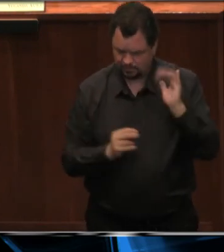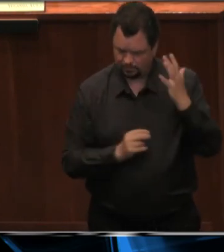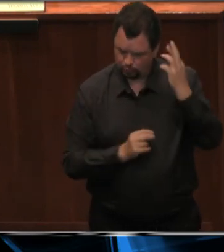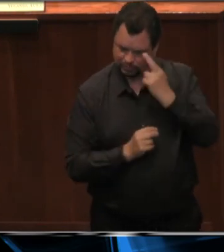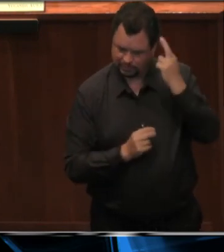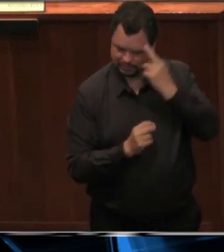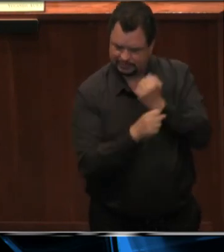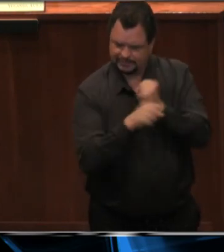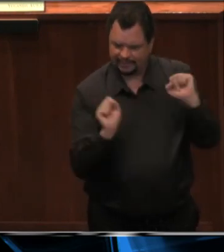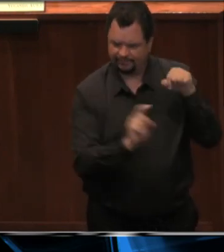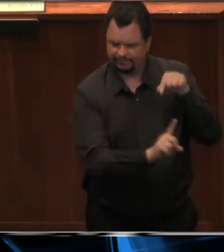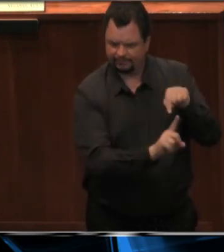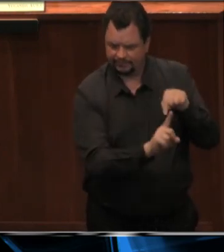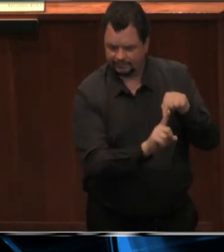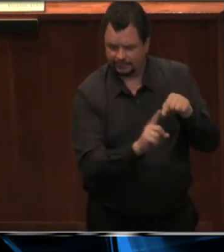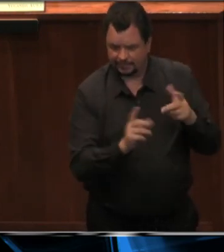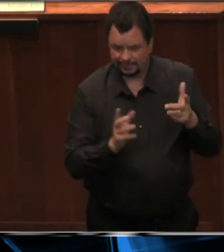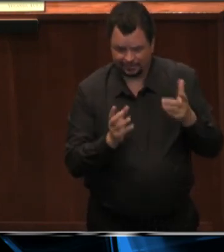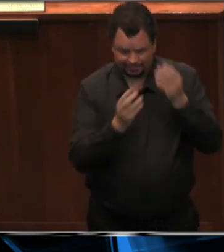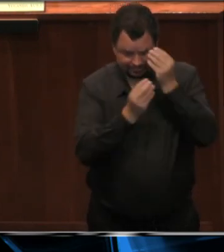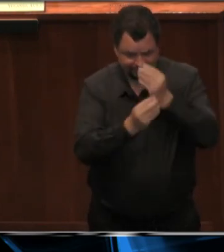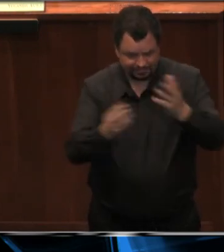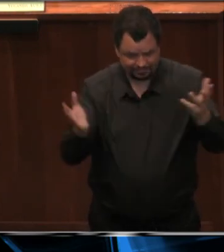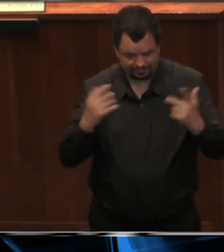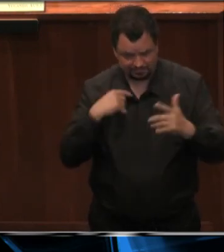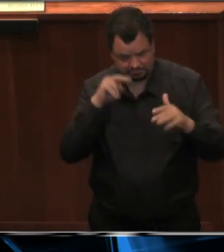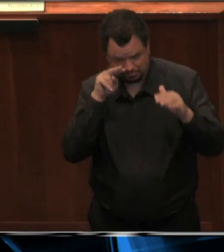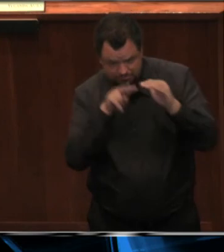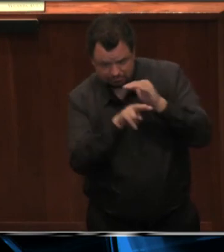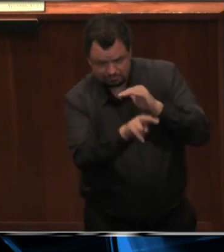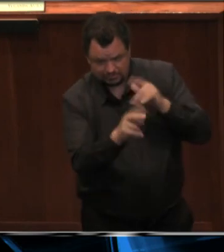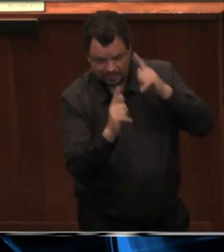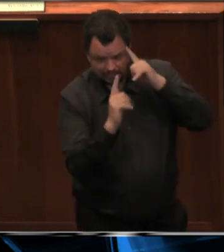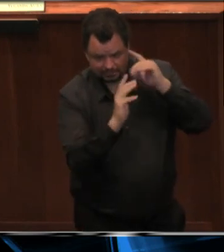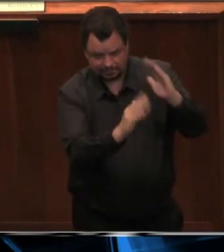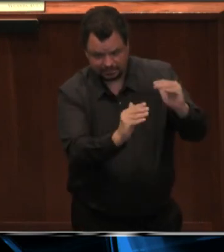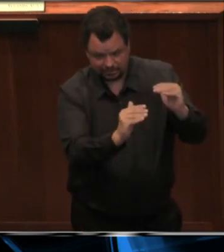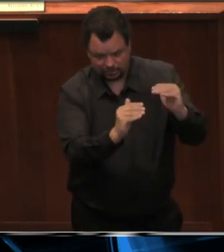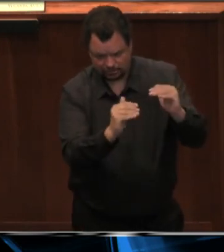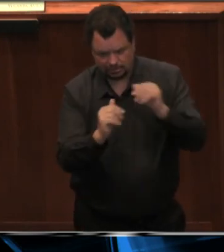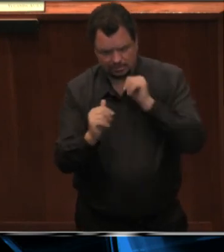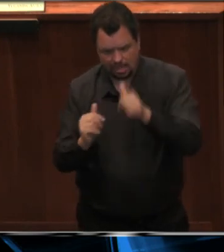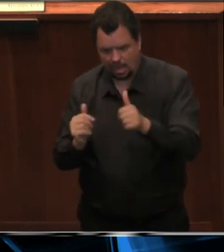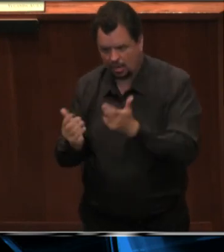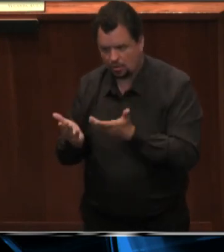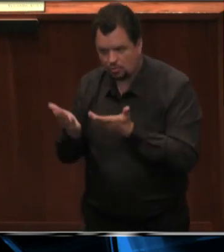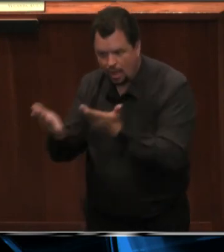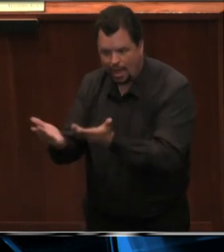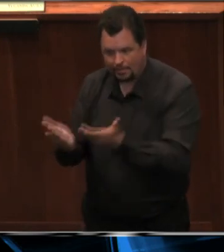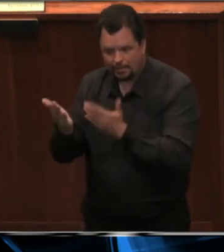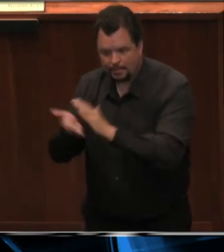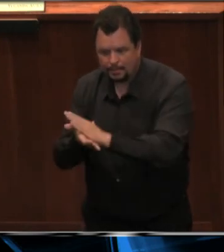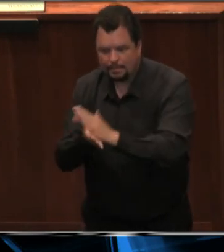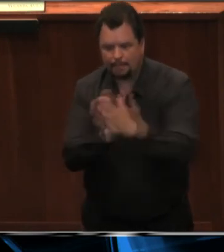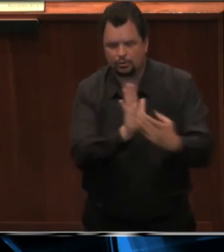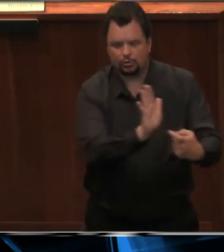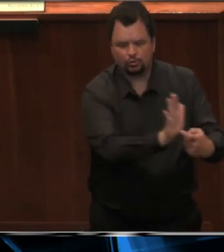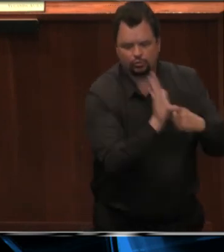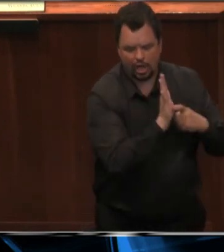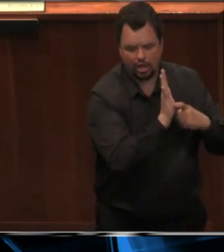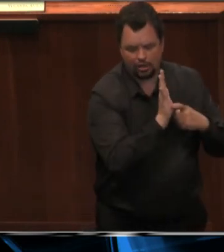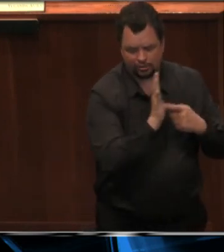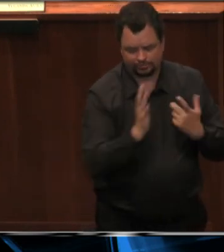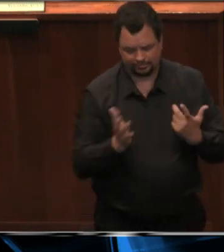expecting if the recommendations stay recommendations and are not requirements. In the committee that I was a part of this summer to address